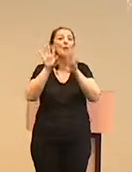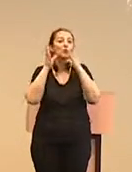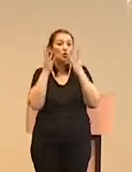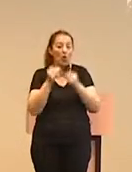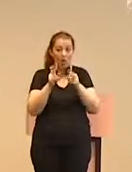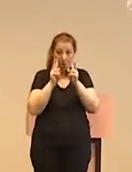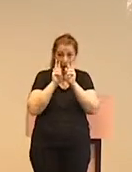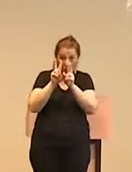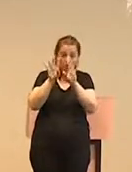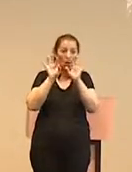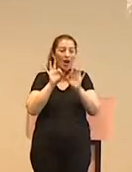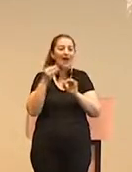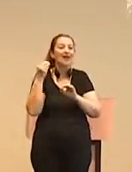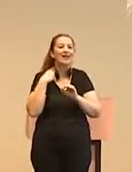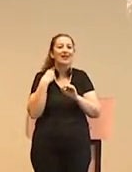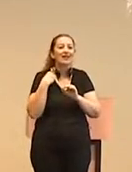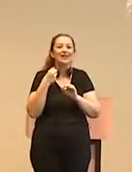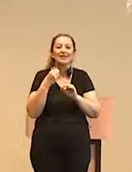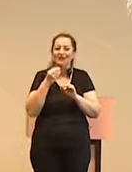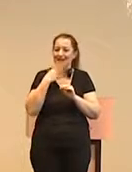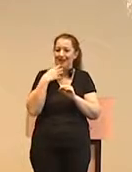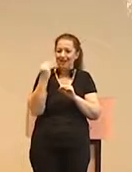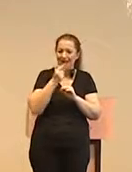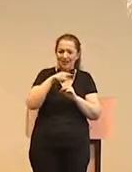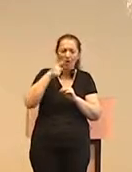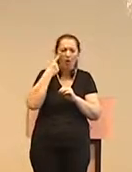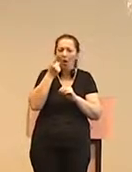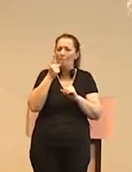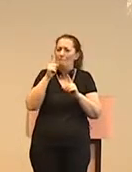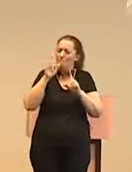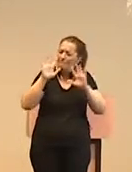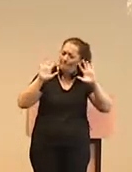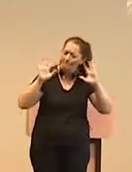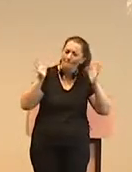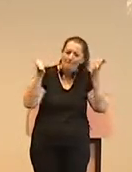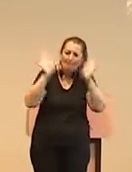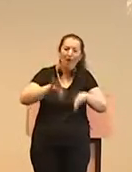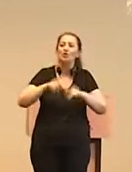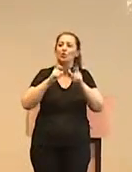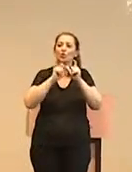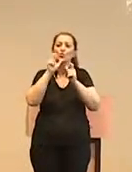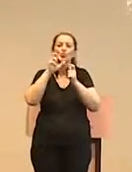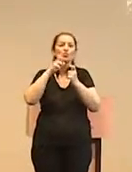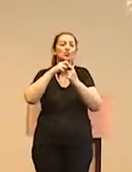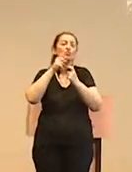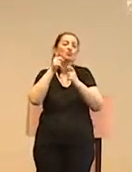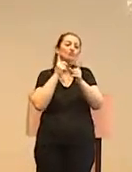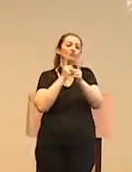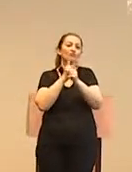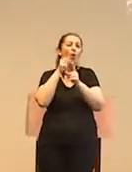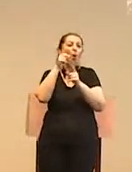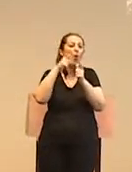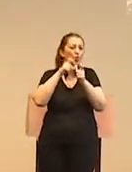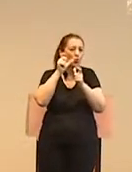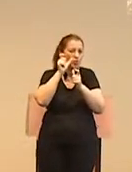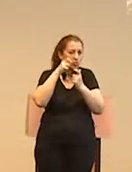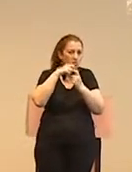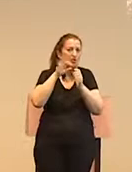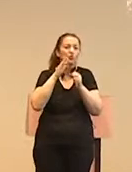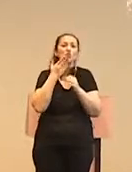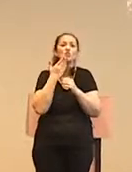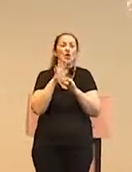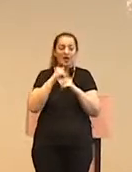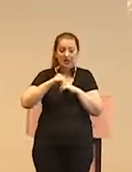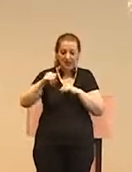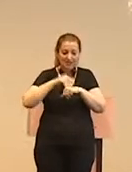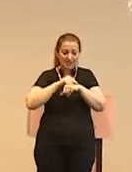city and unfortunately the new generations will face a completely different store because it is not